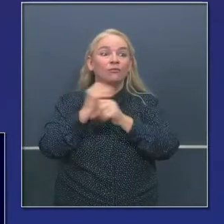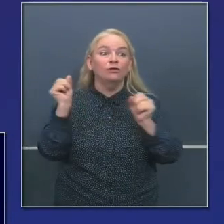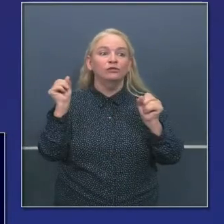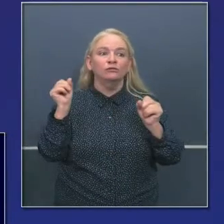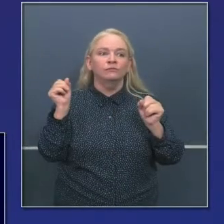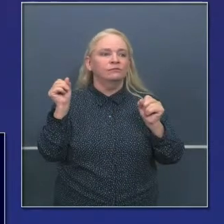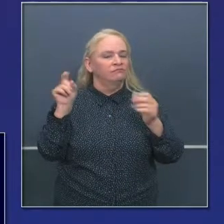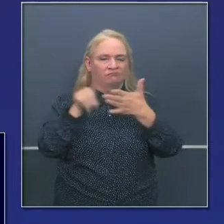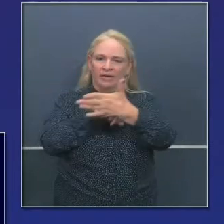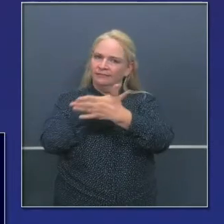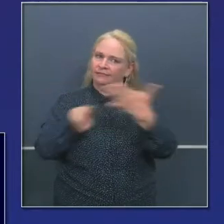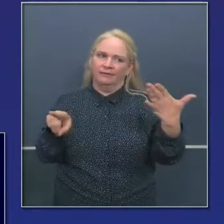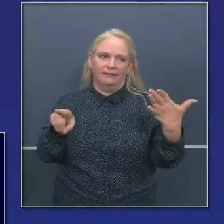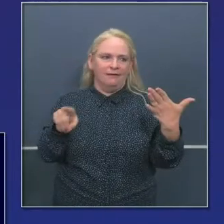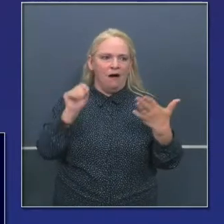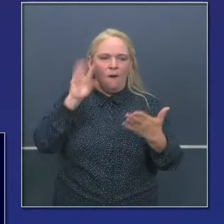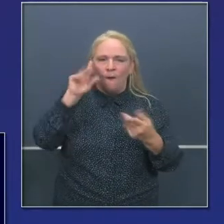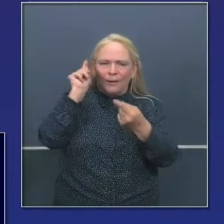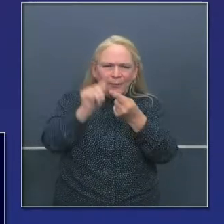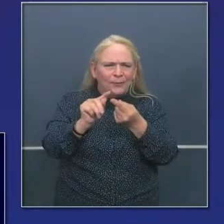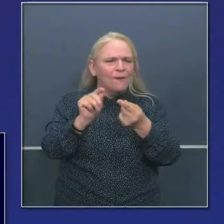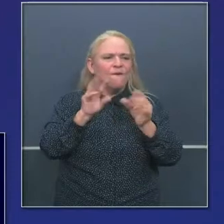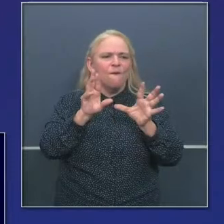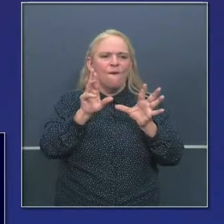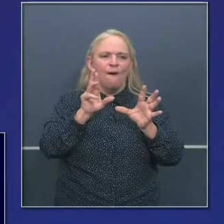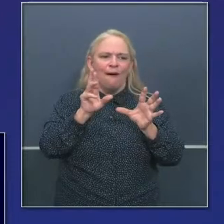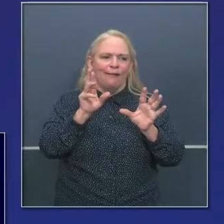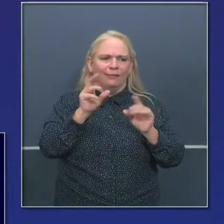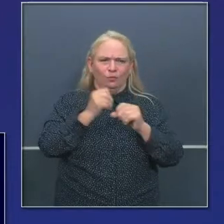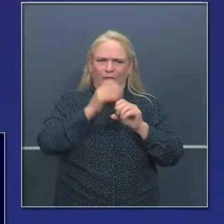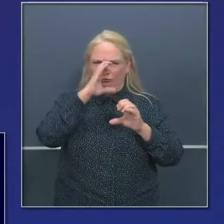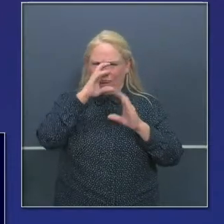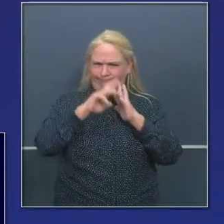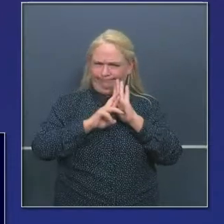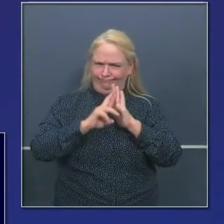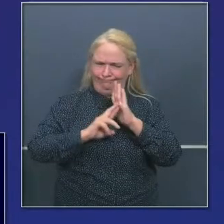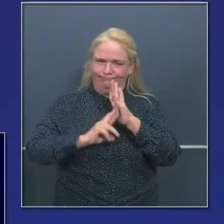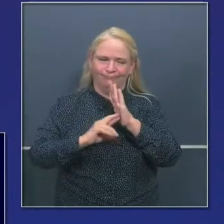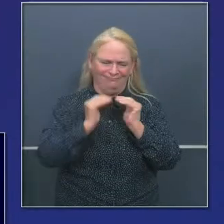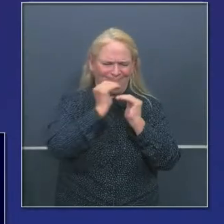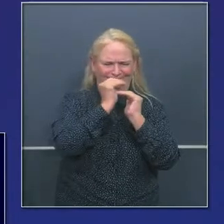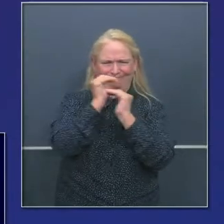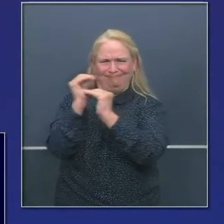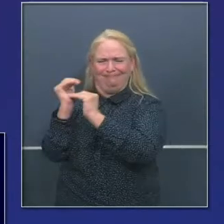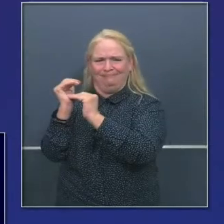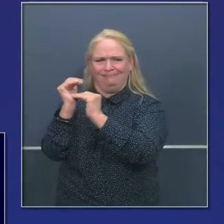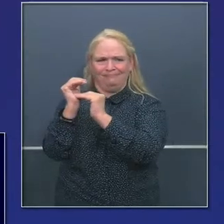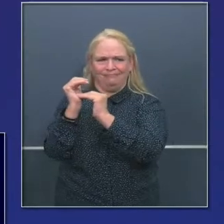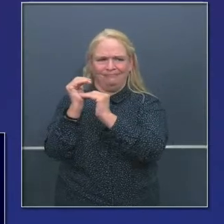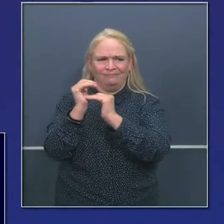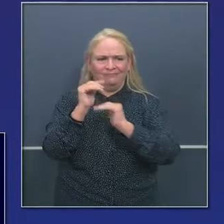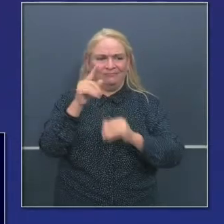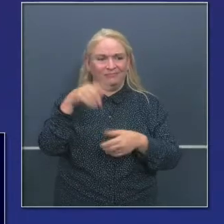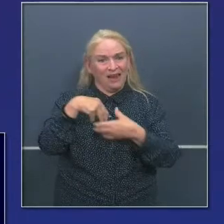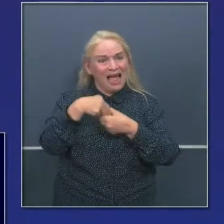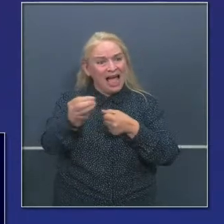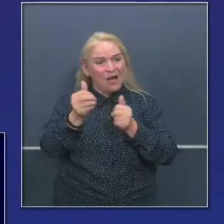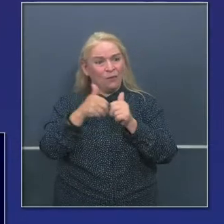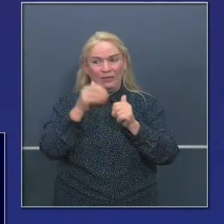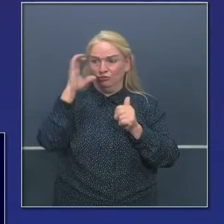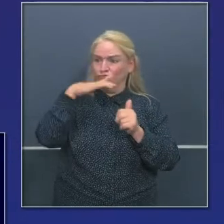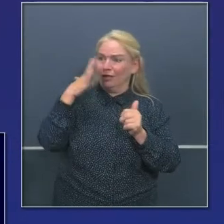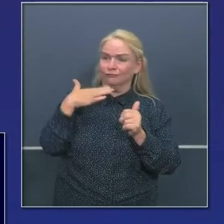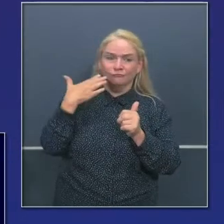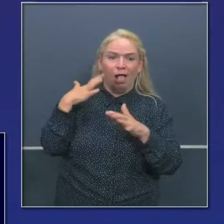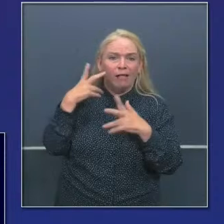diminished or eliminated. Accordingly, we want to remind you that we don't want to see you, a bunch of strangers, without being physically distanced